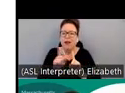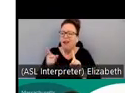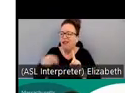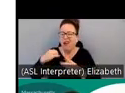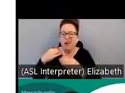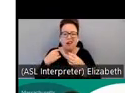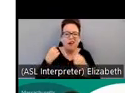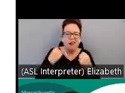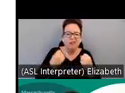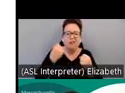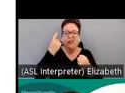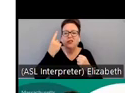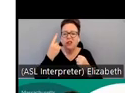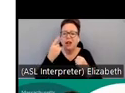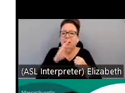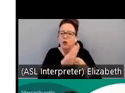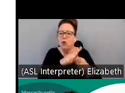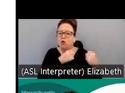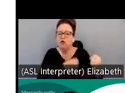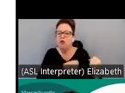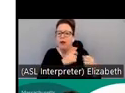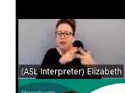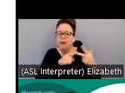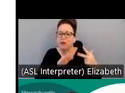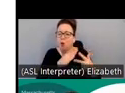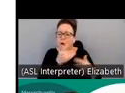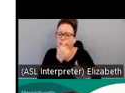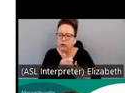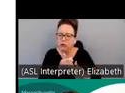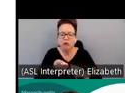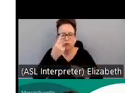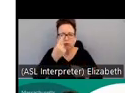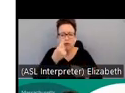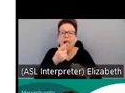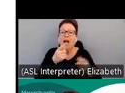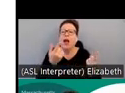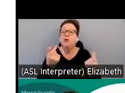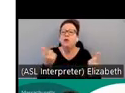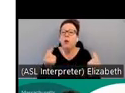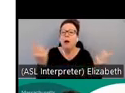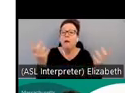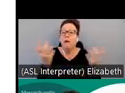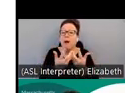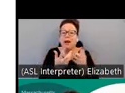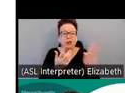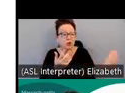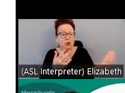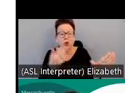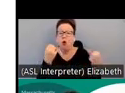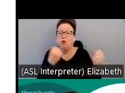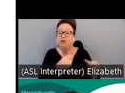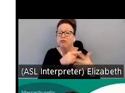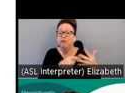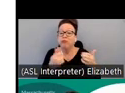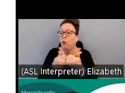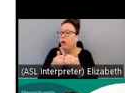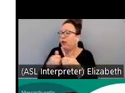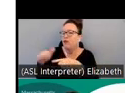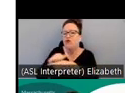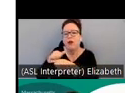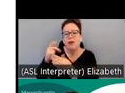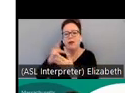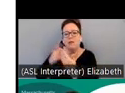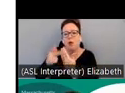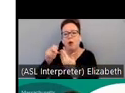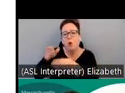strengths of a NextGener, their interests, and matches them on an appropriate training program or career path. We